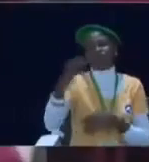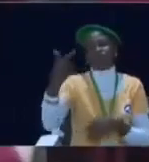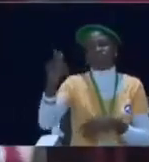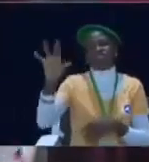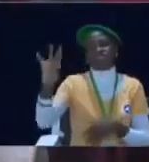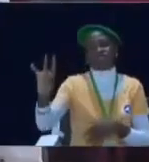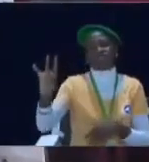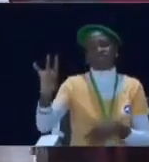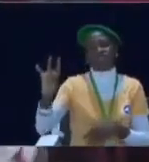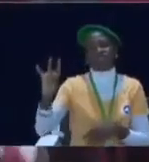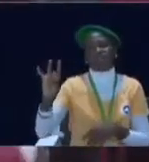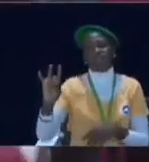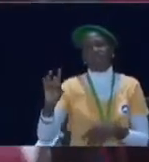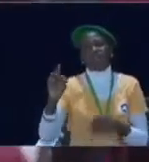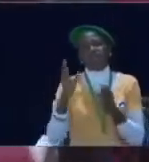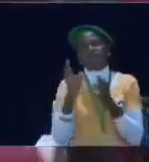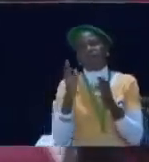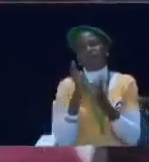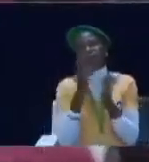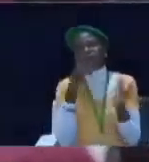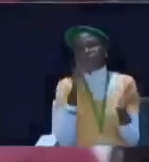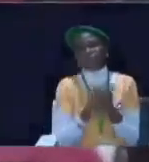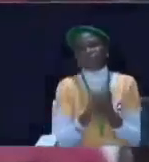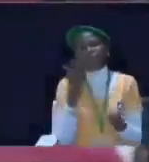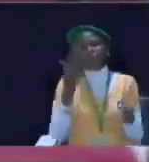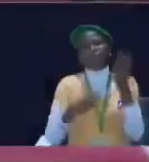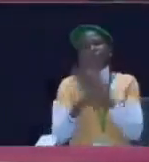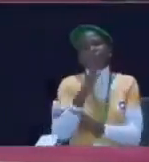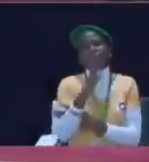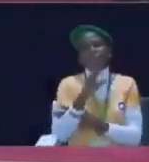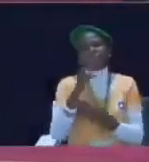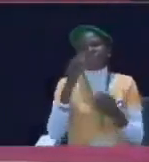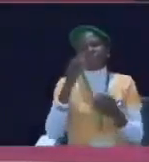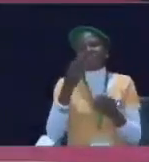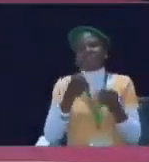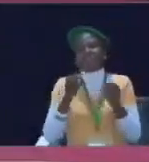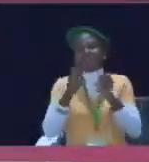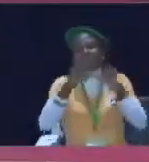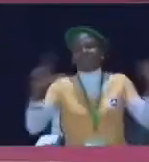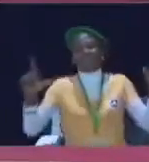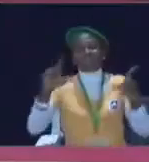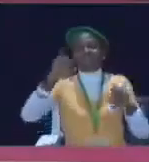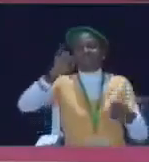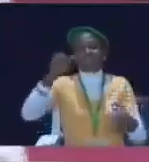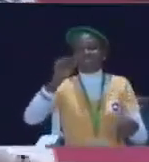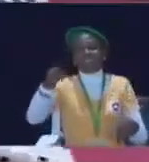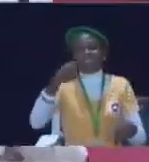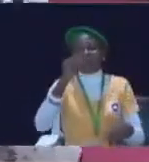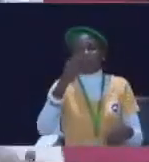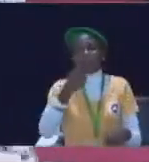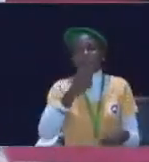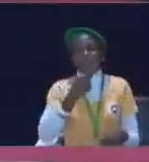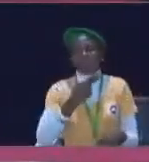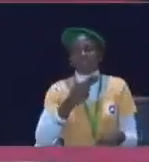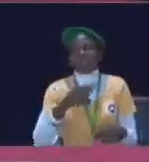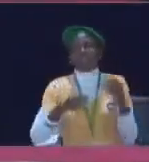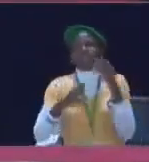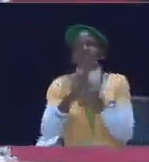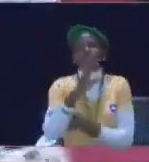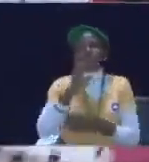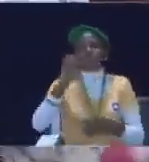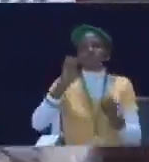verse 27, the Bible says, may God enlarge Japheth. May God